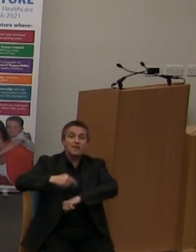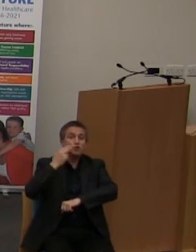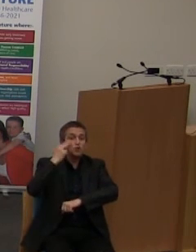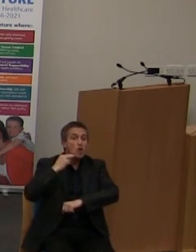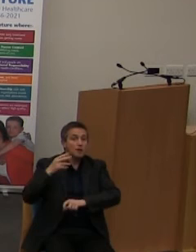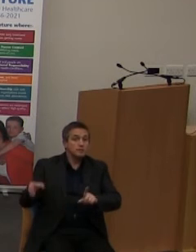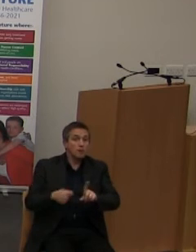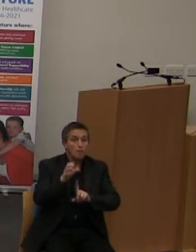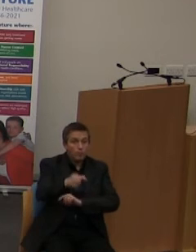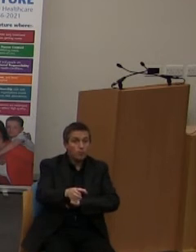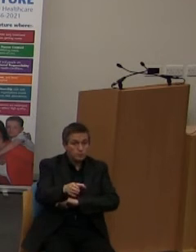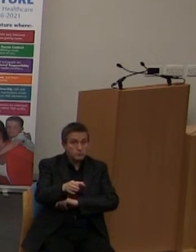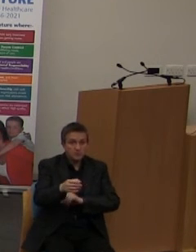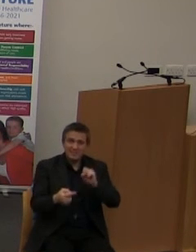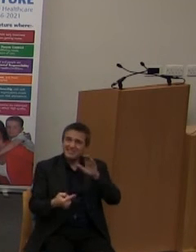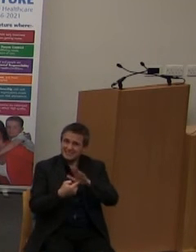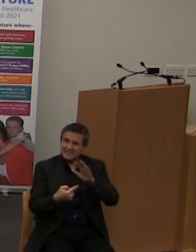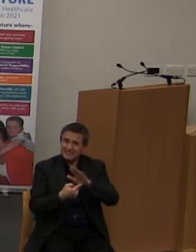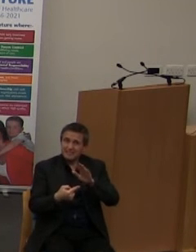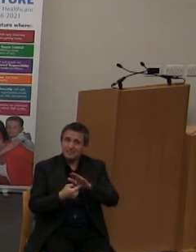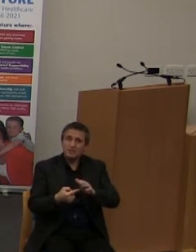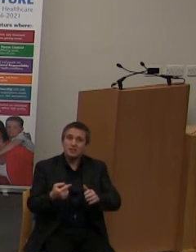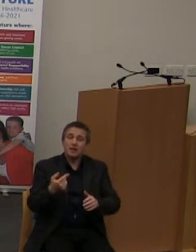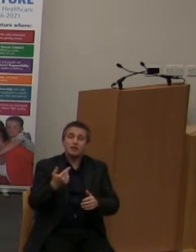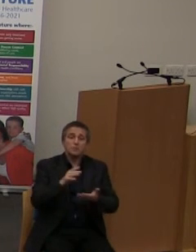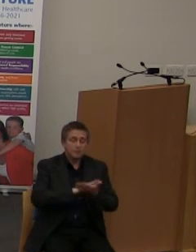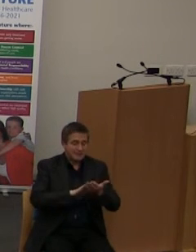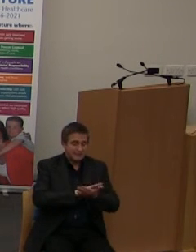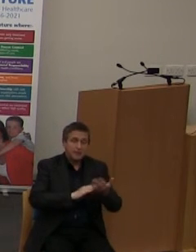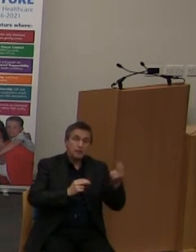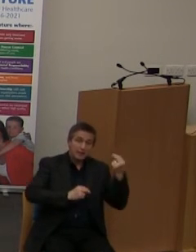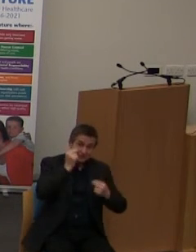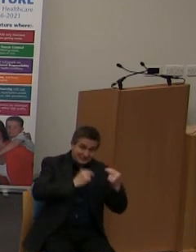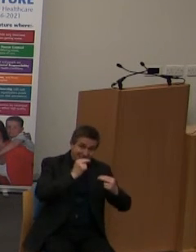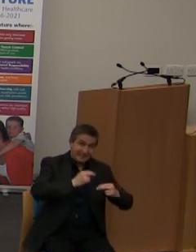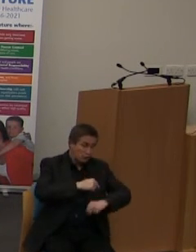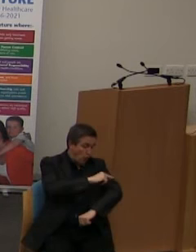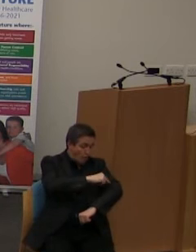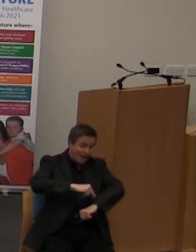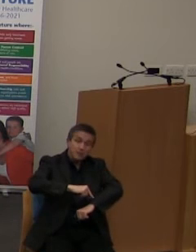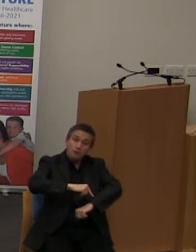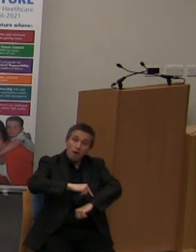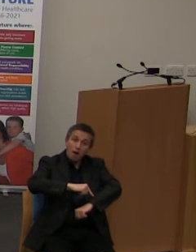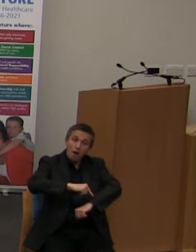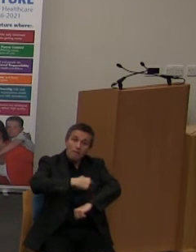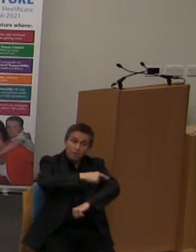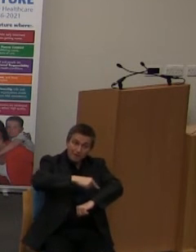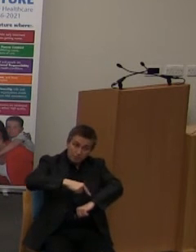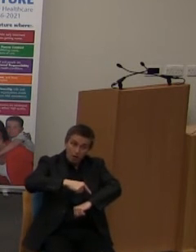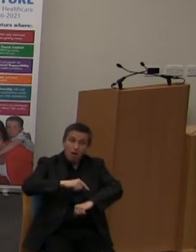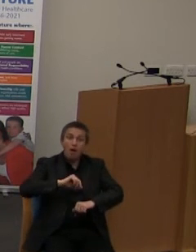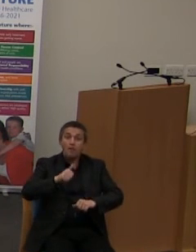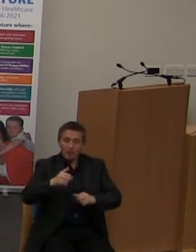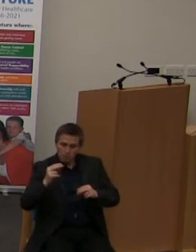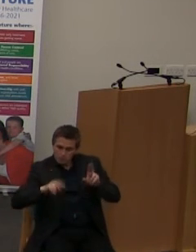as that's one of the important components when people have a fragility fracture, is to be able to see them and to make sure that